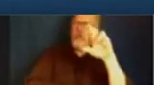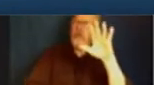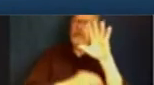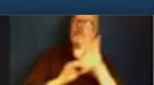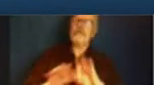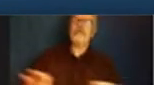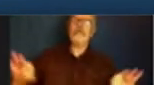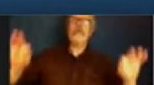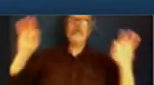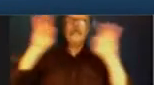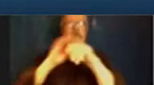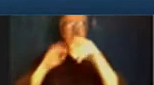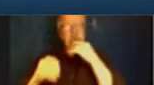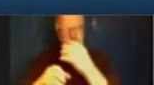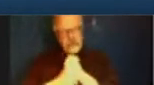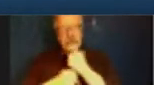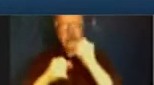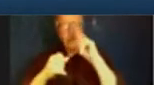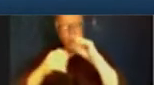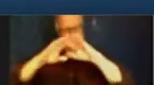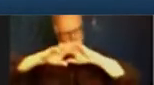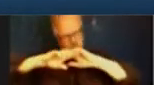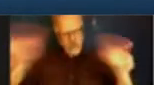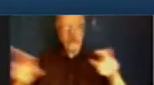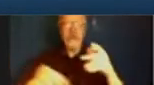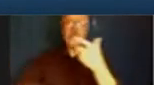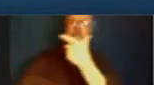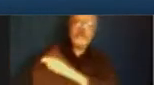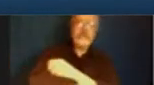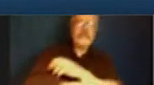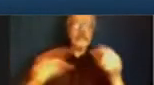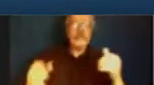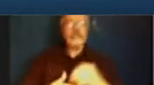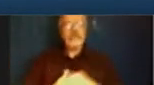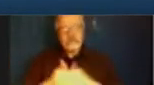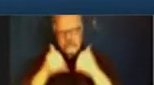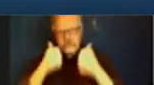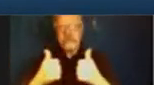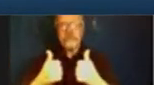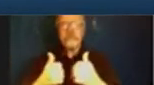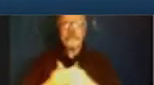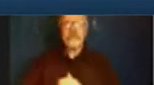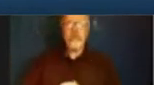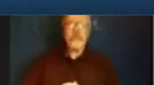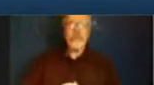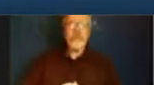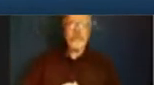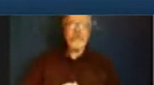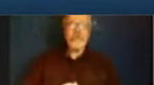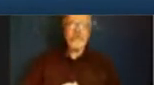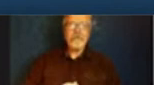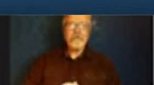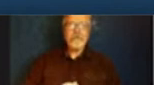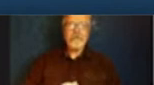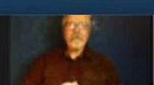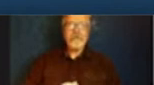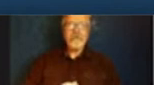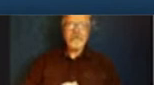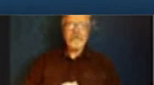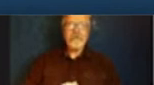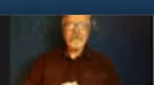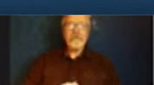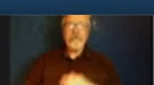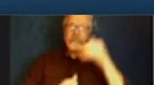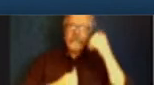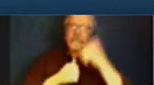opportunity. As we talked about earlier, having as protective a mask as we can is one of the best and most important tools in